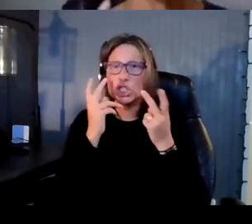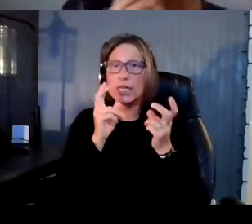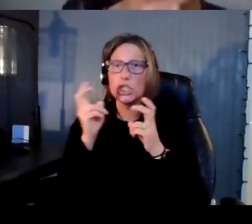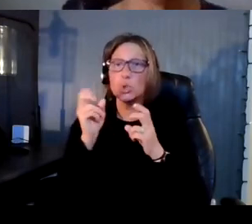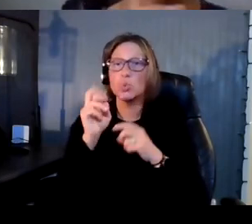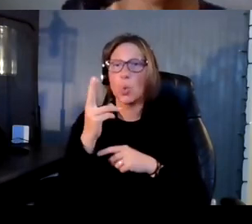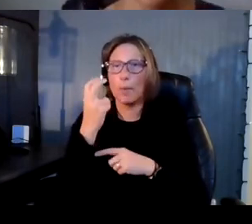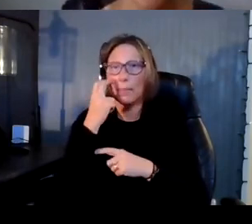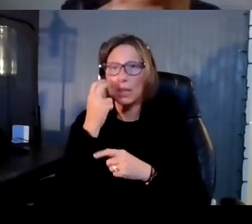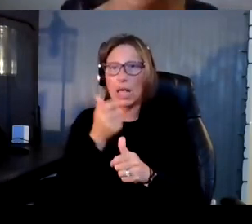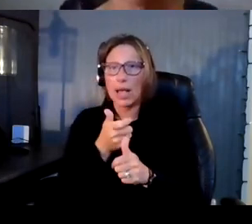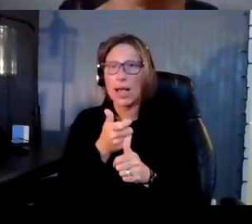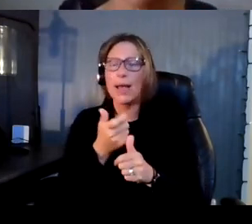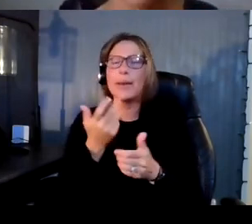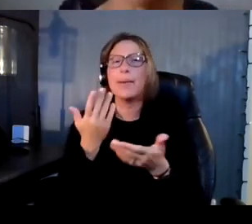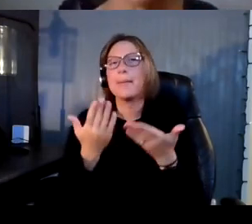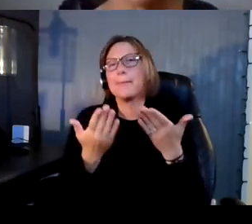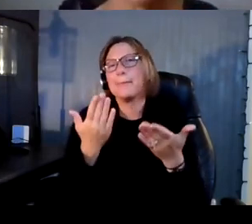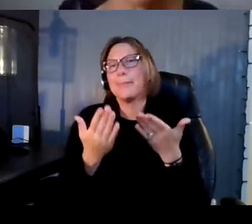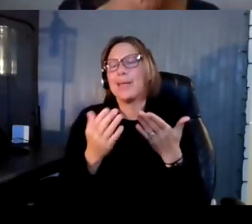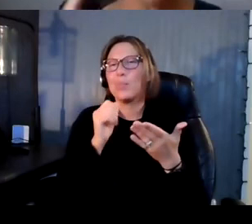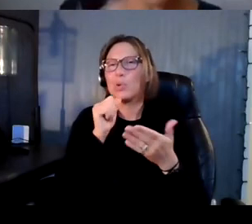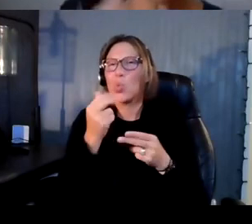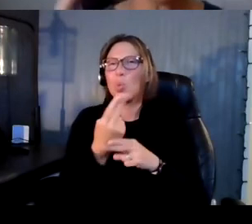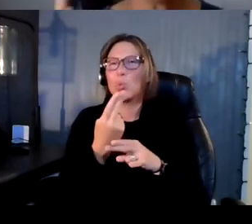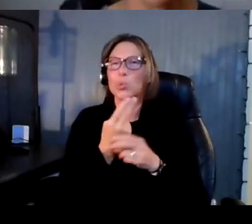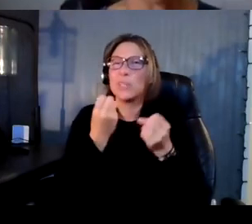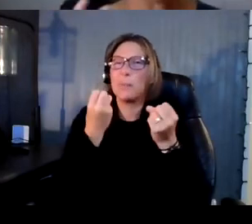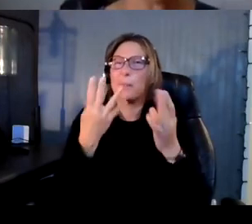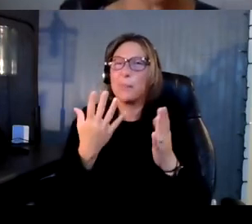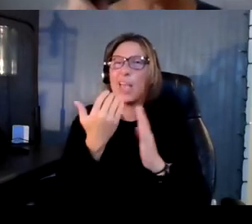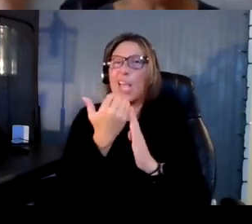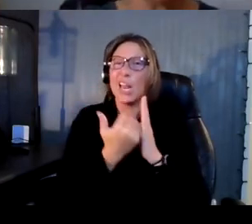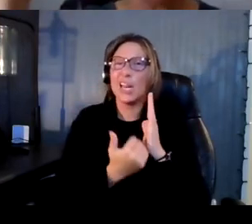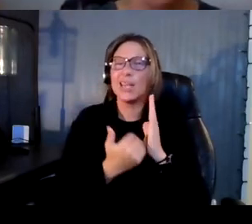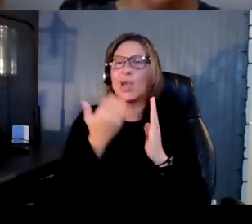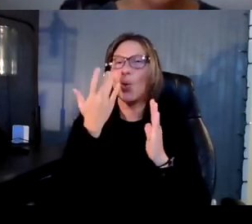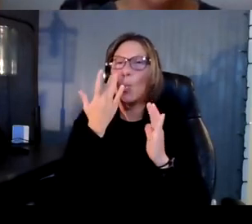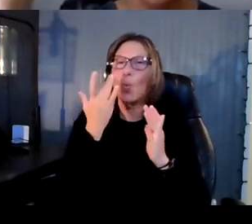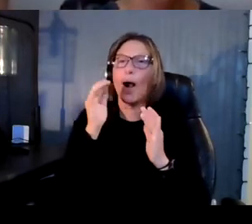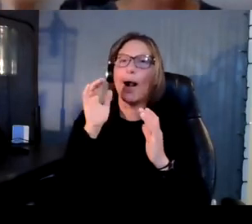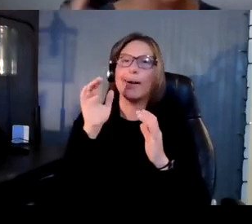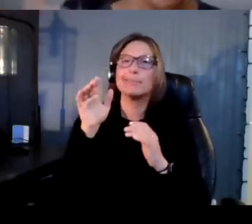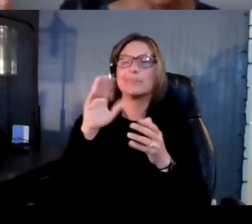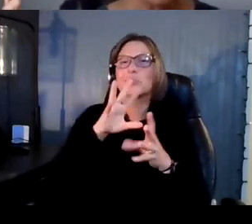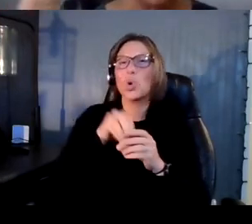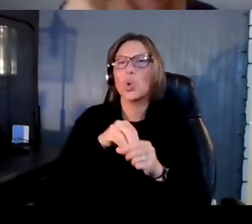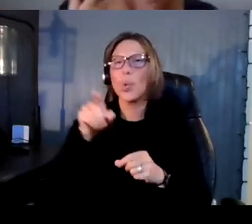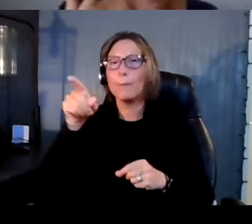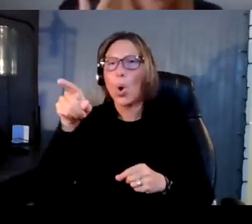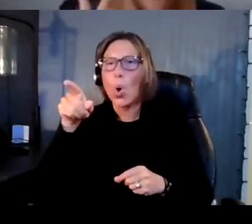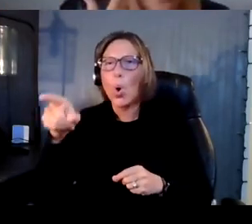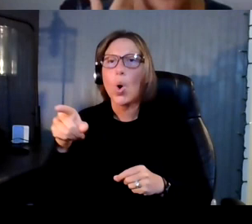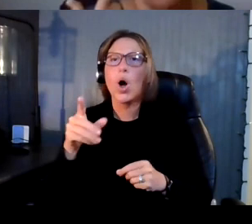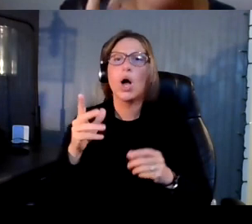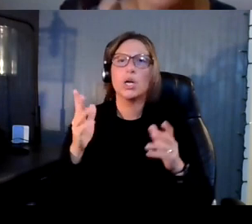use a lot of the things in level 4 because those are conventional, the pointing, the gestures, and